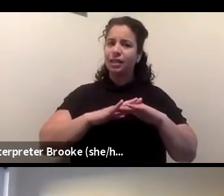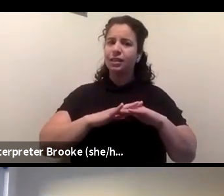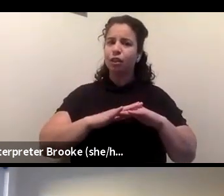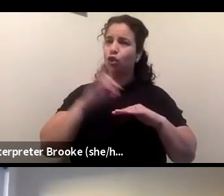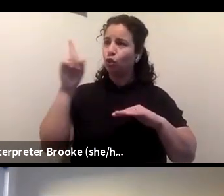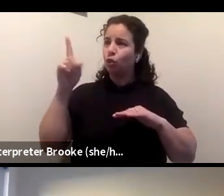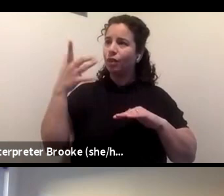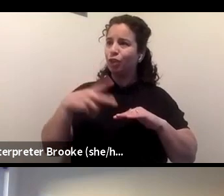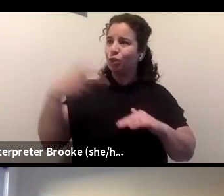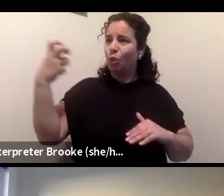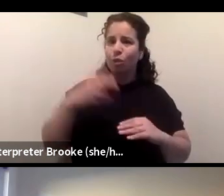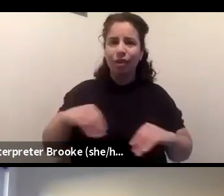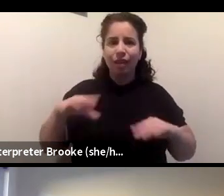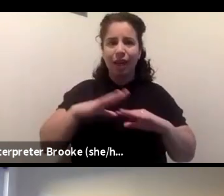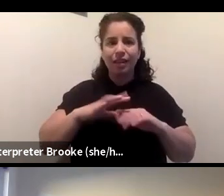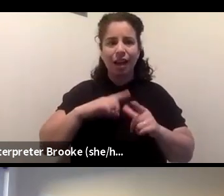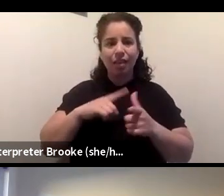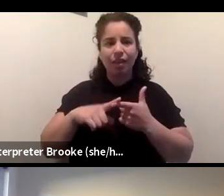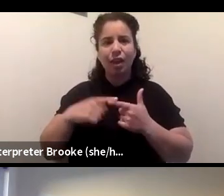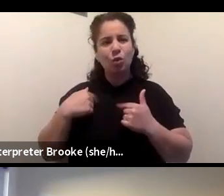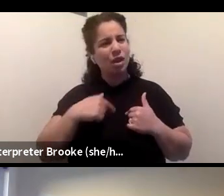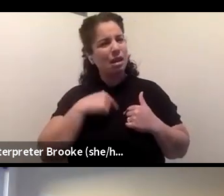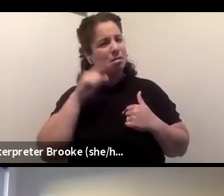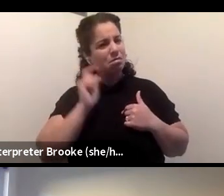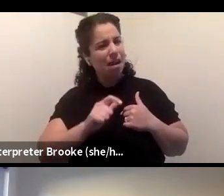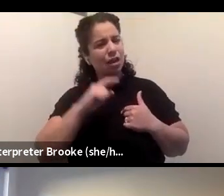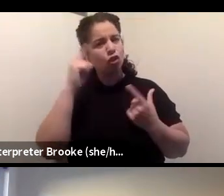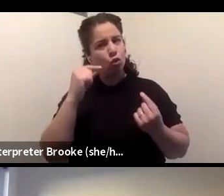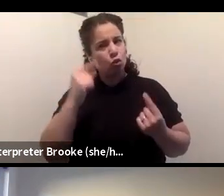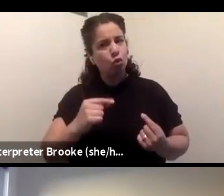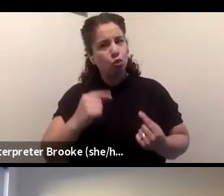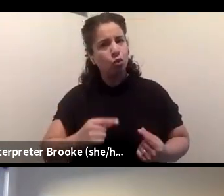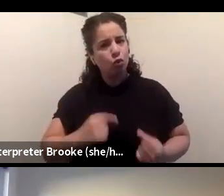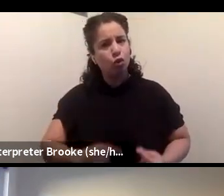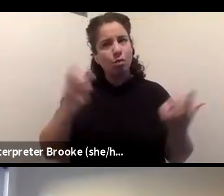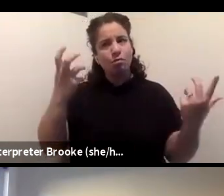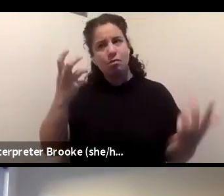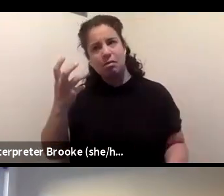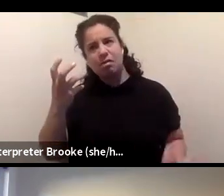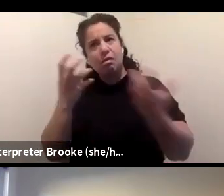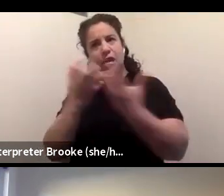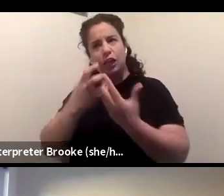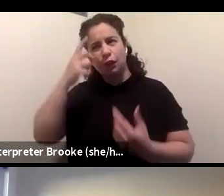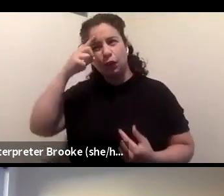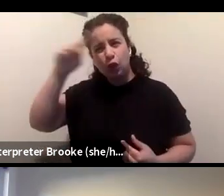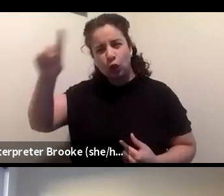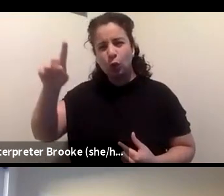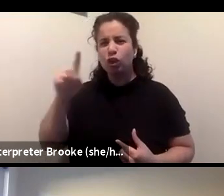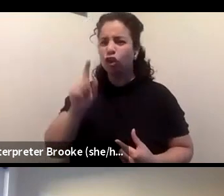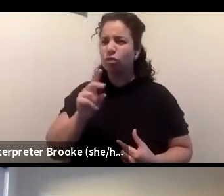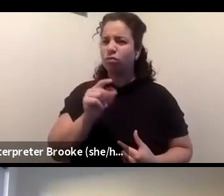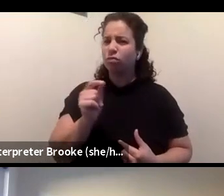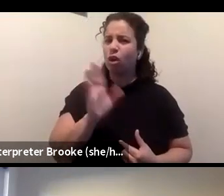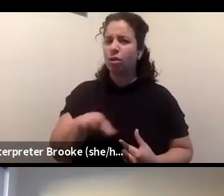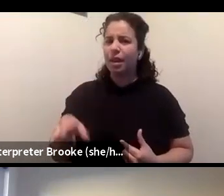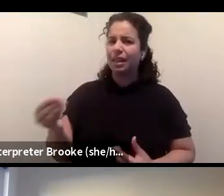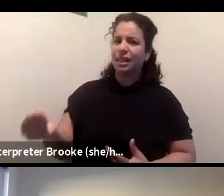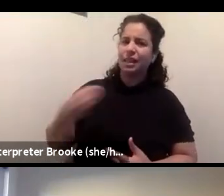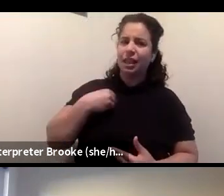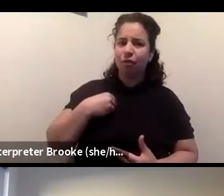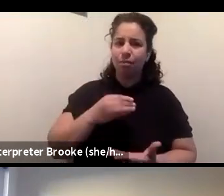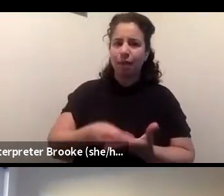really understand why there has to be a metric for us to give them, for them to give us this money. But I'm just thinking